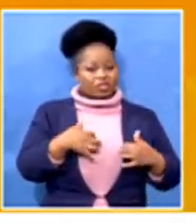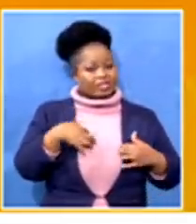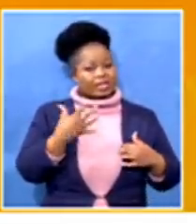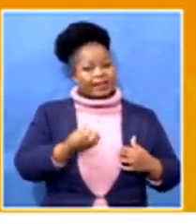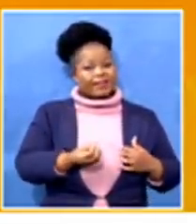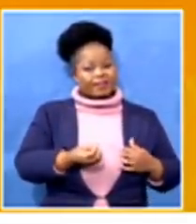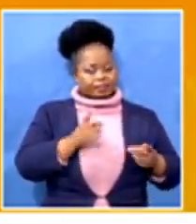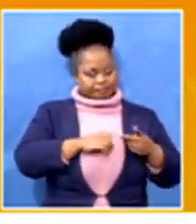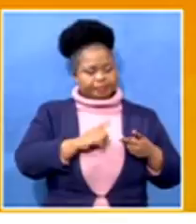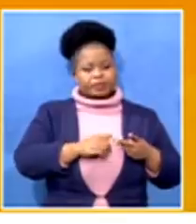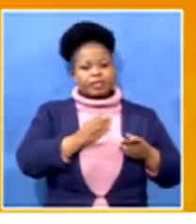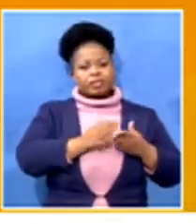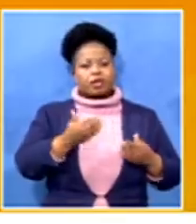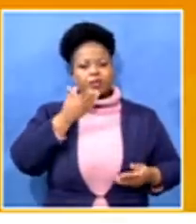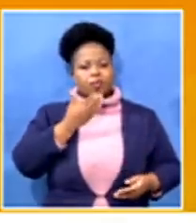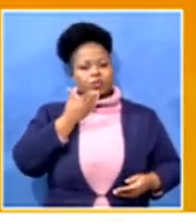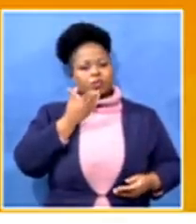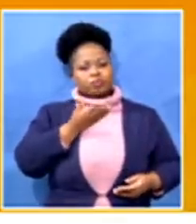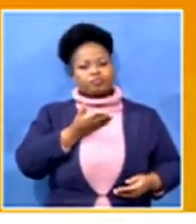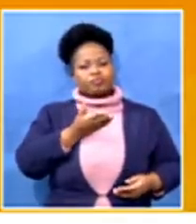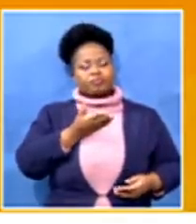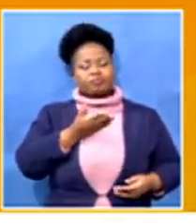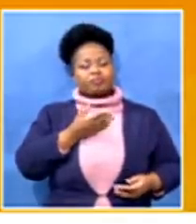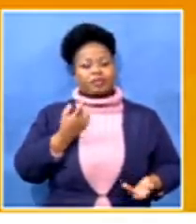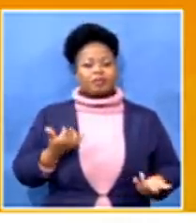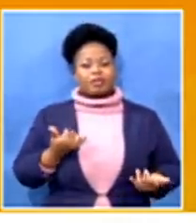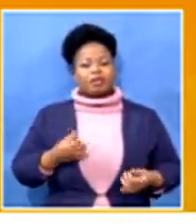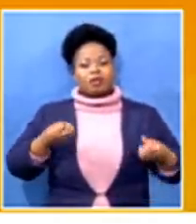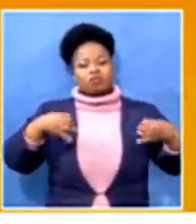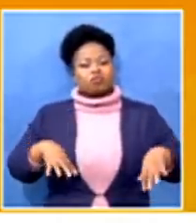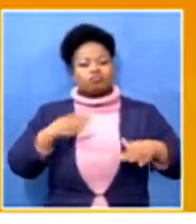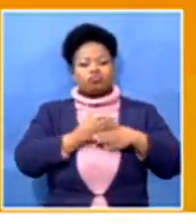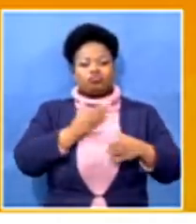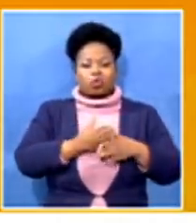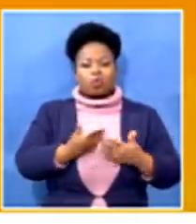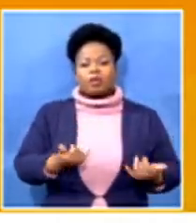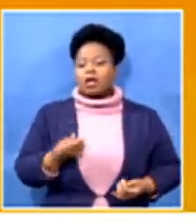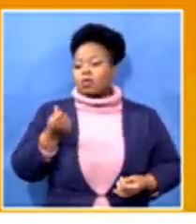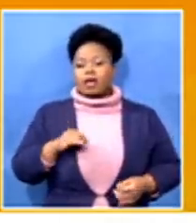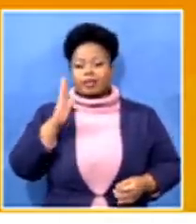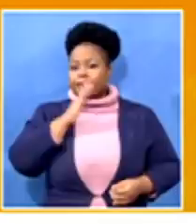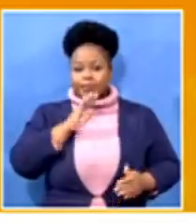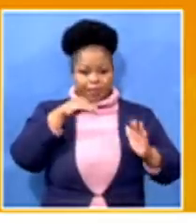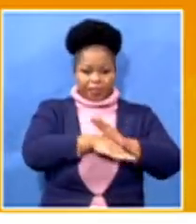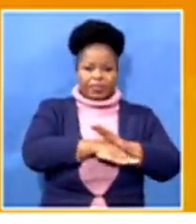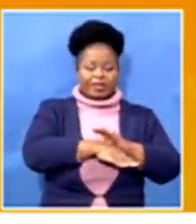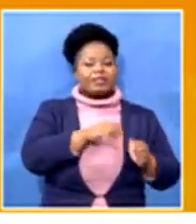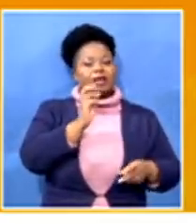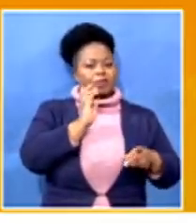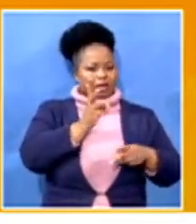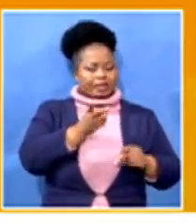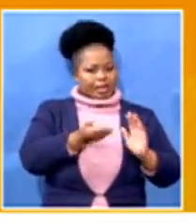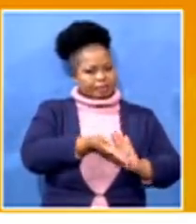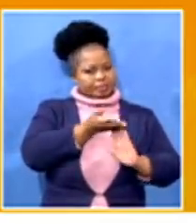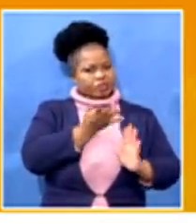that have been, furloughed or lost their jobs or are bankrupt right now, that's also been an increase in all